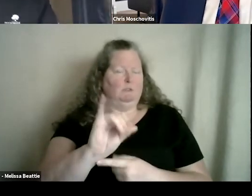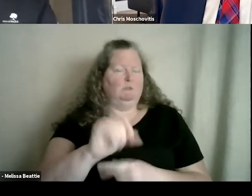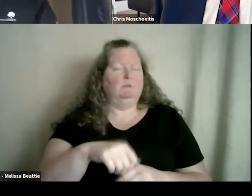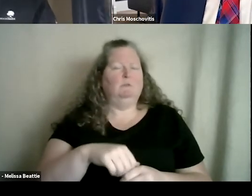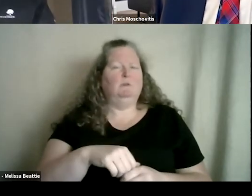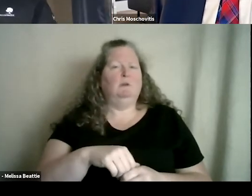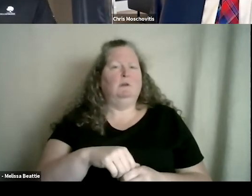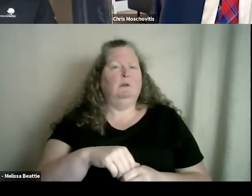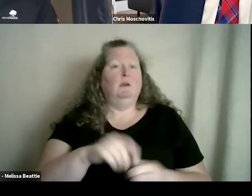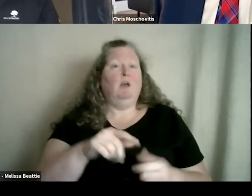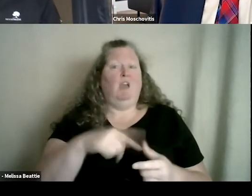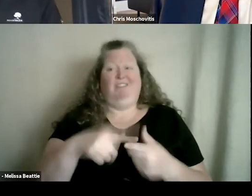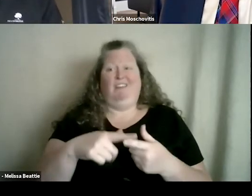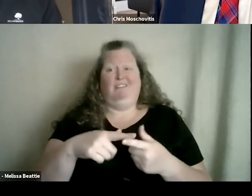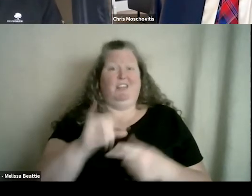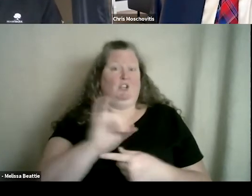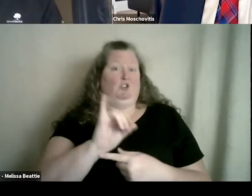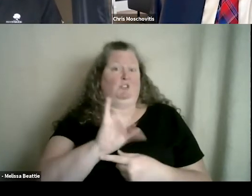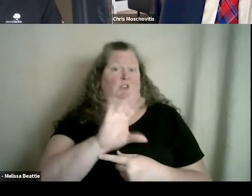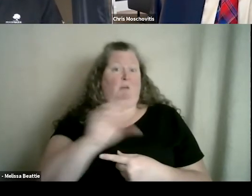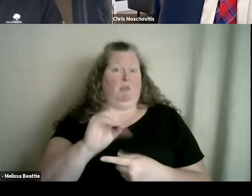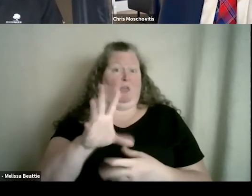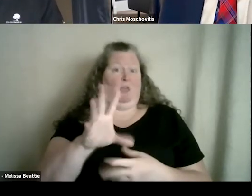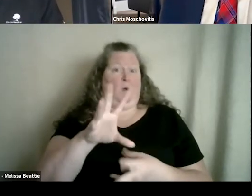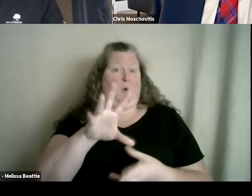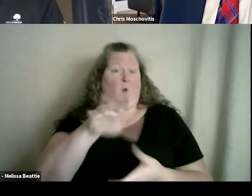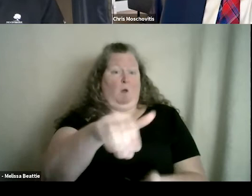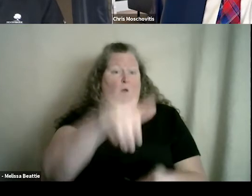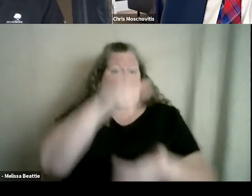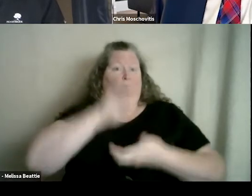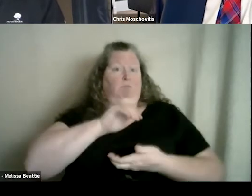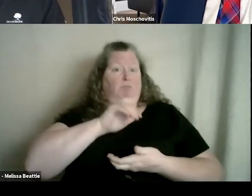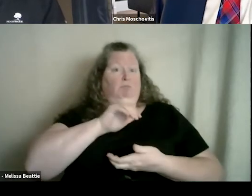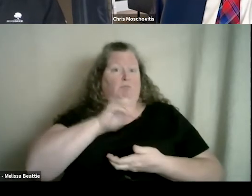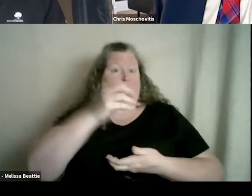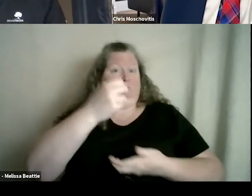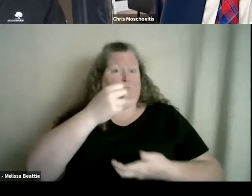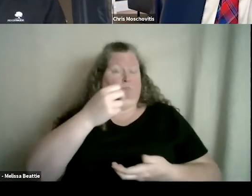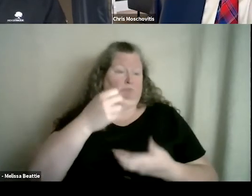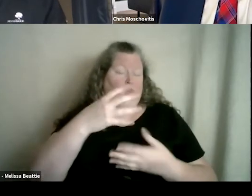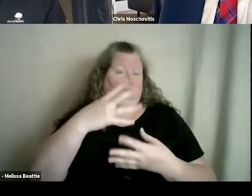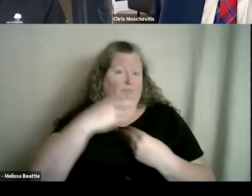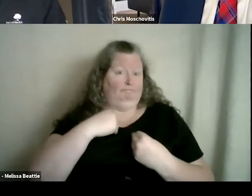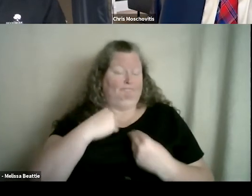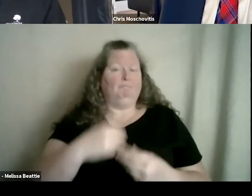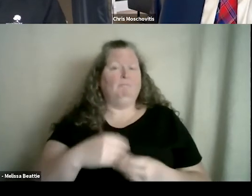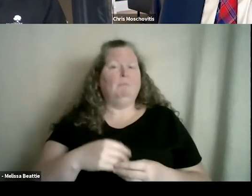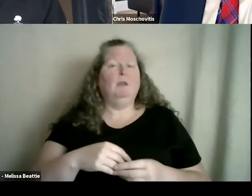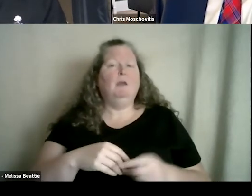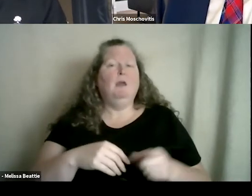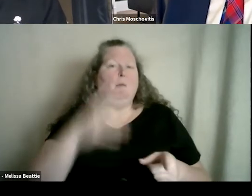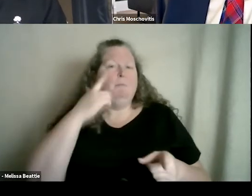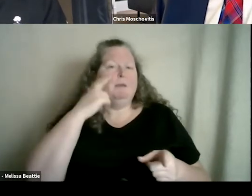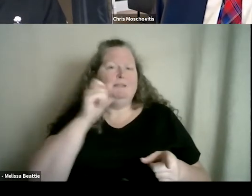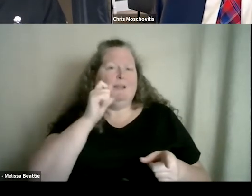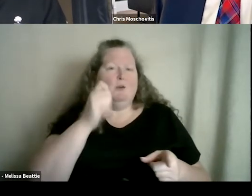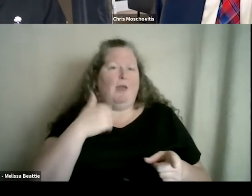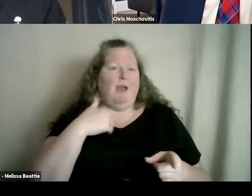insurance company makes the most. Well, that's a market thinking, for example, because the insurance company doesn't have a social contract with you; they want to make